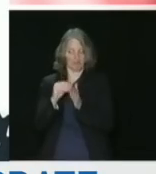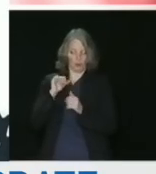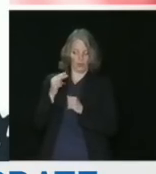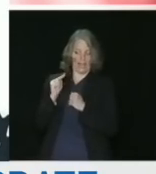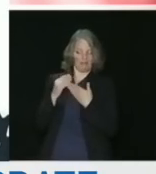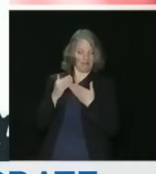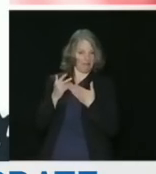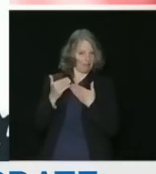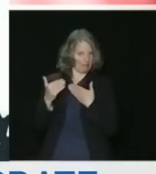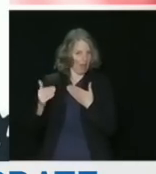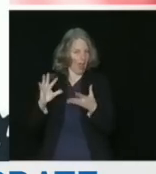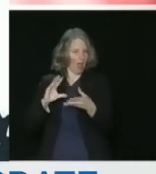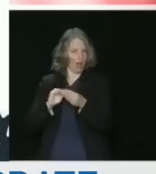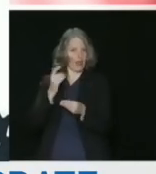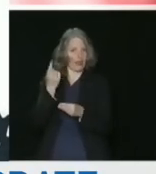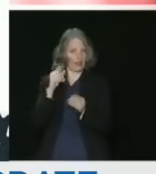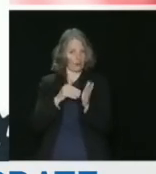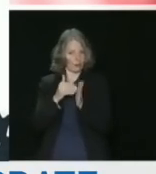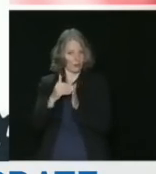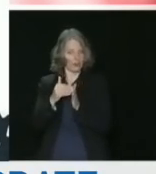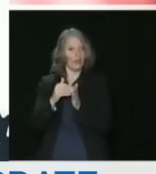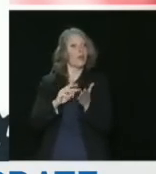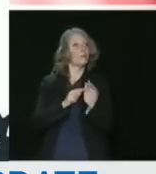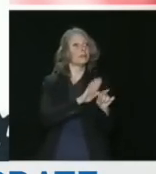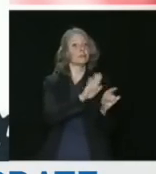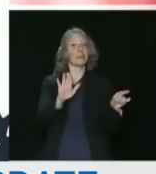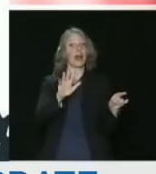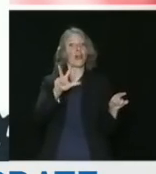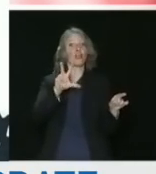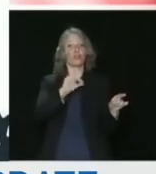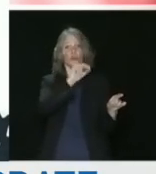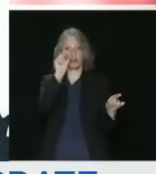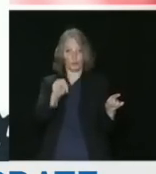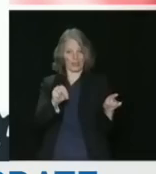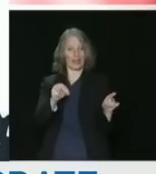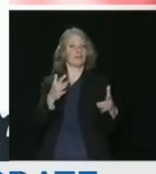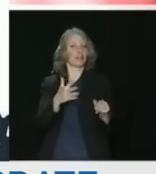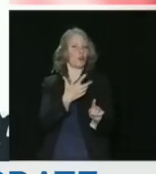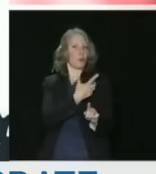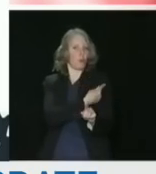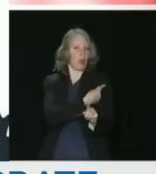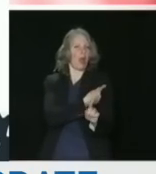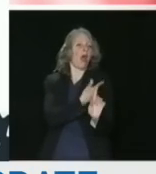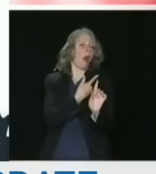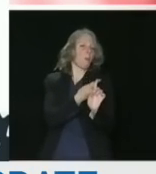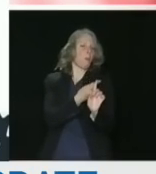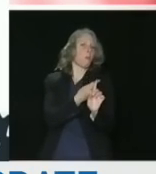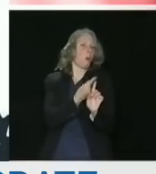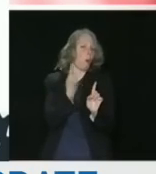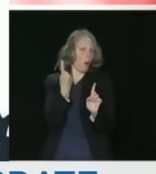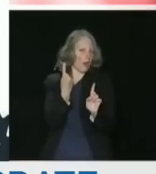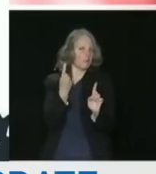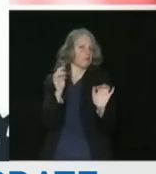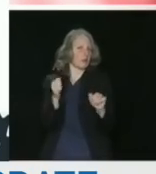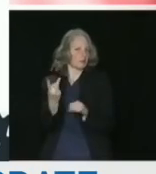mid-December, providing 30% of Canadian adults with at least one dose of COVID-19